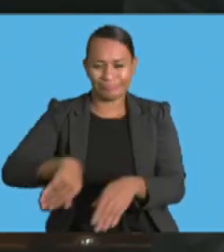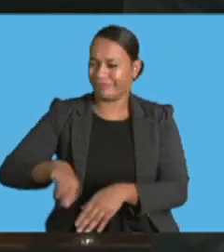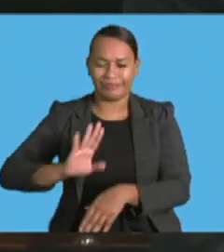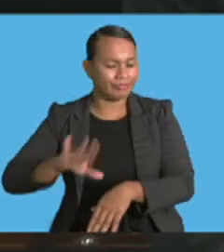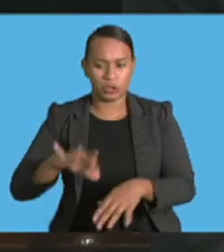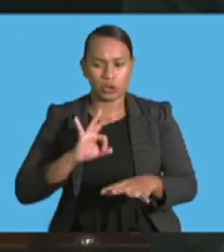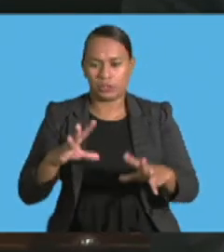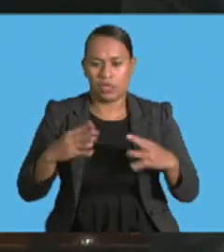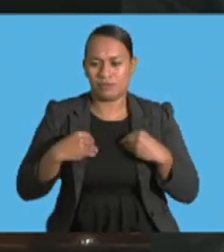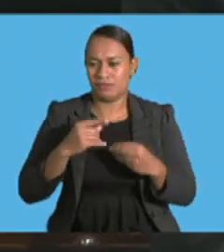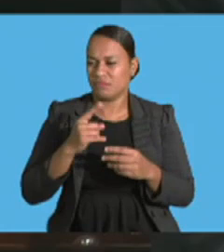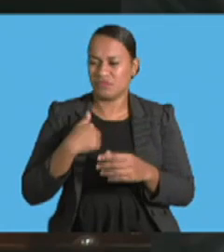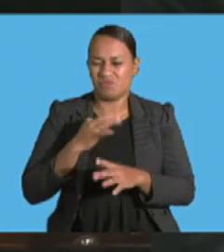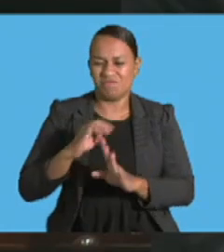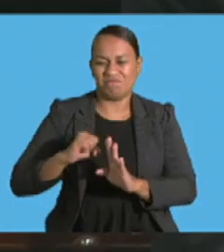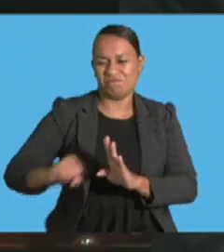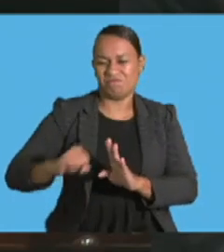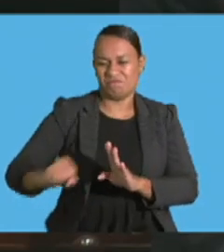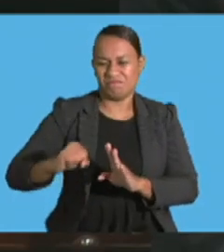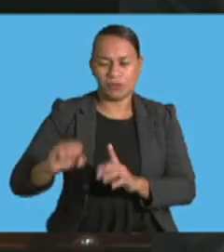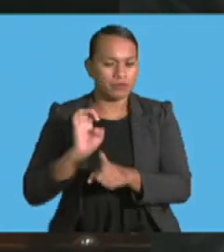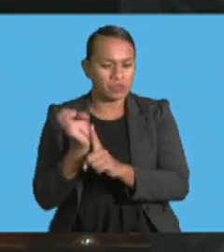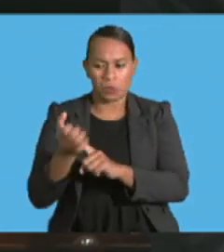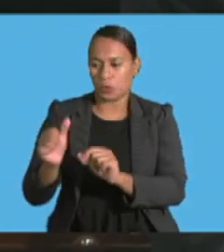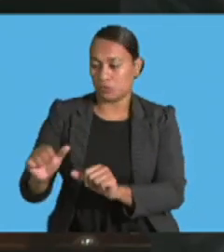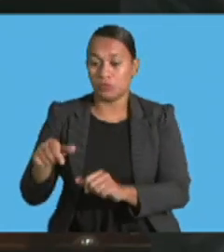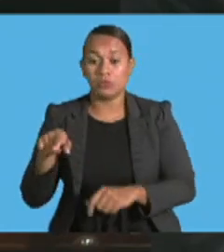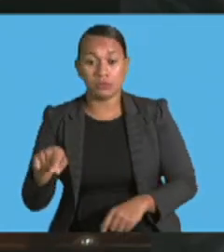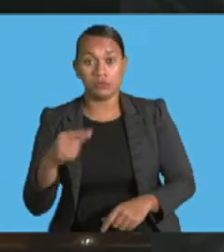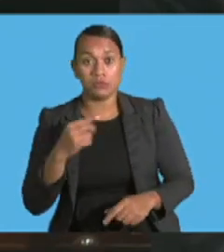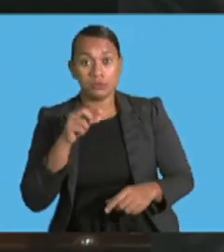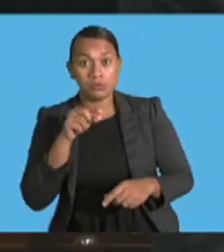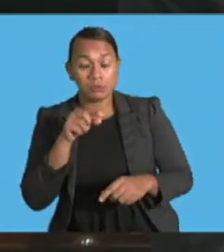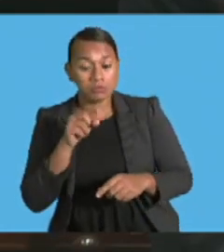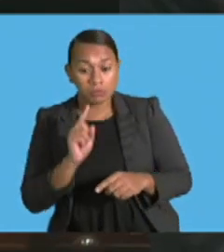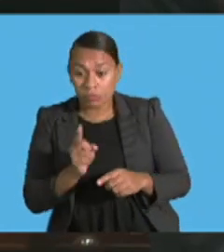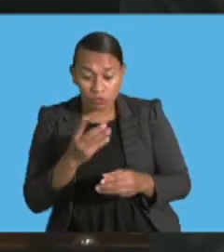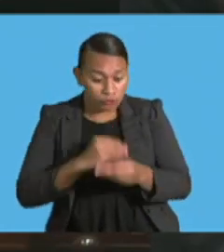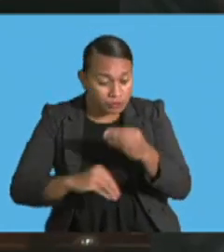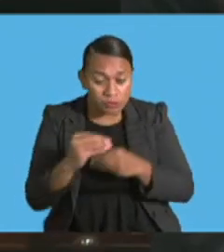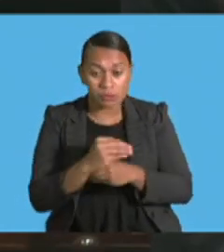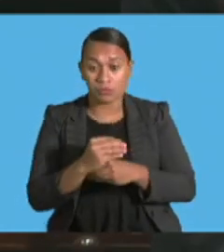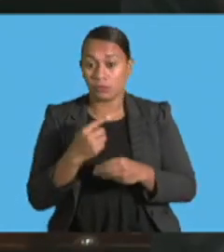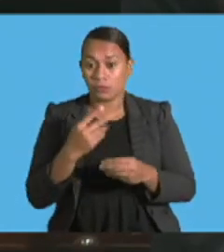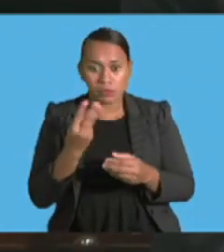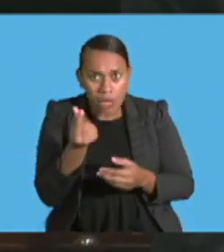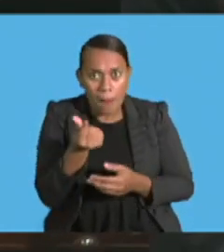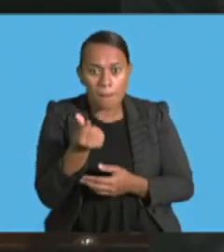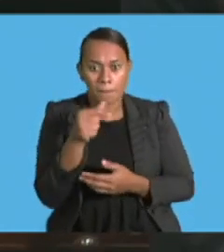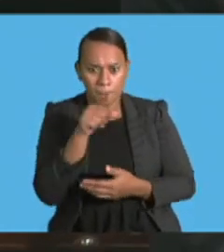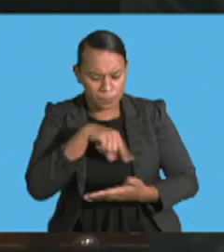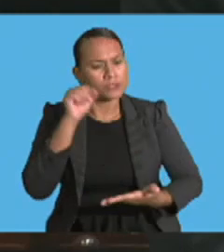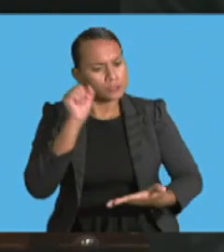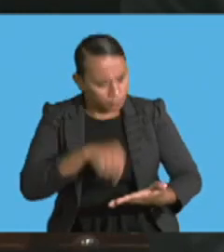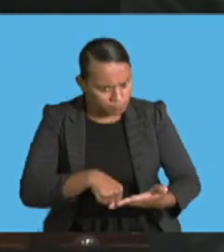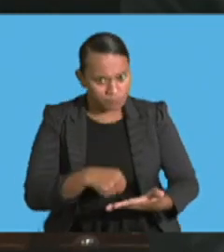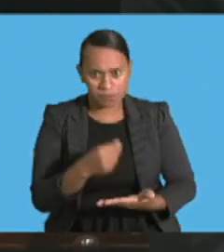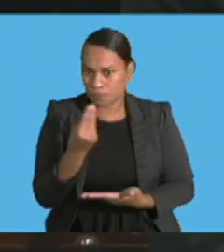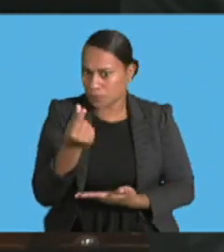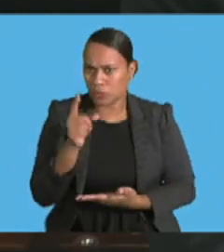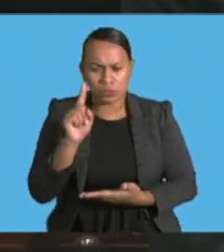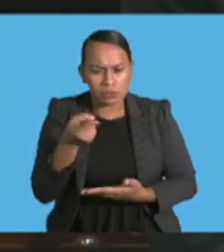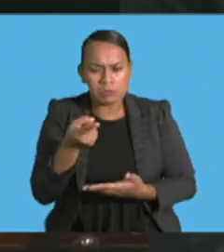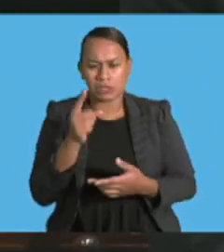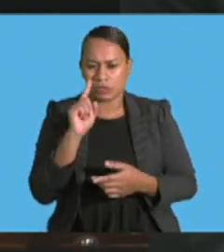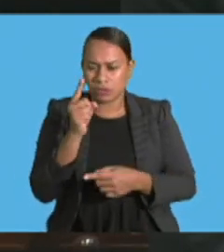57 prohibition notices were issued by the department, Mr. Speaker, say, for breaches under the Environmental Management Act